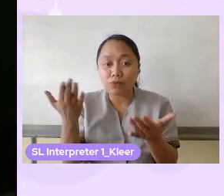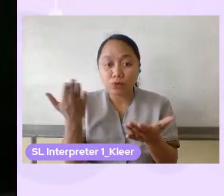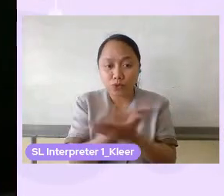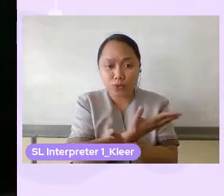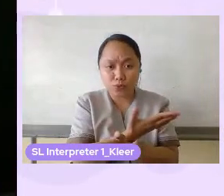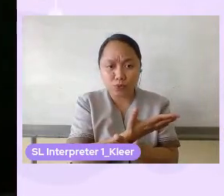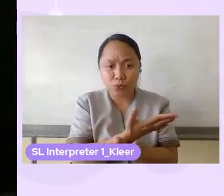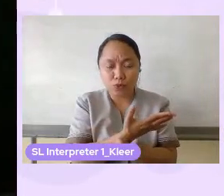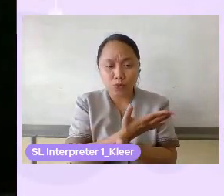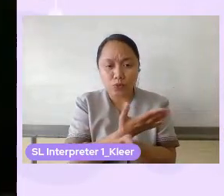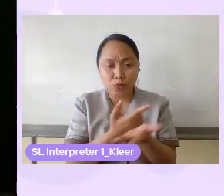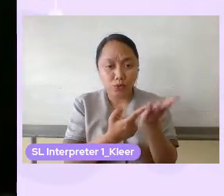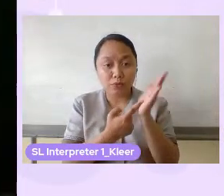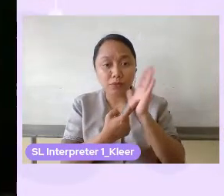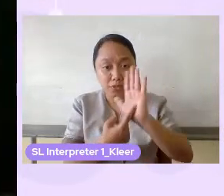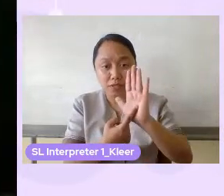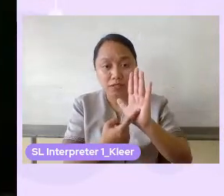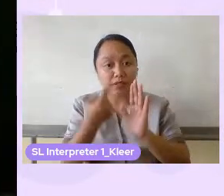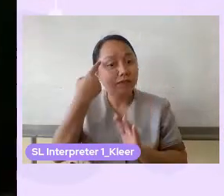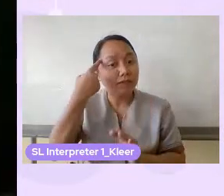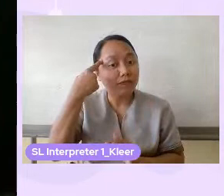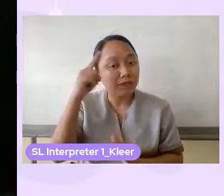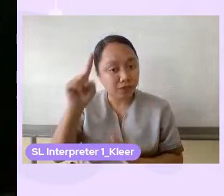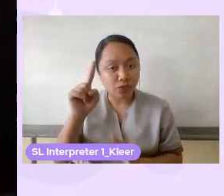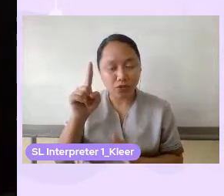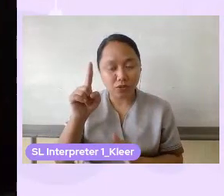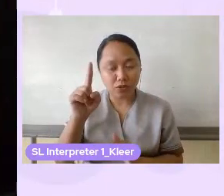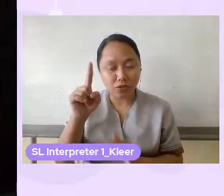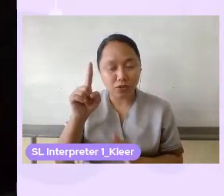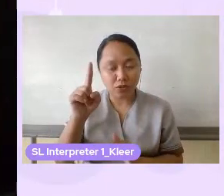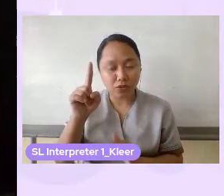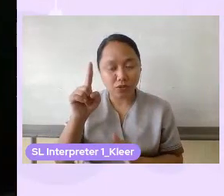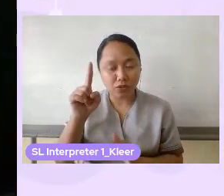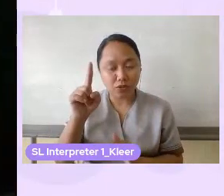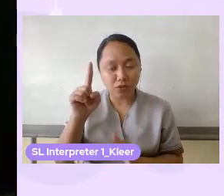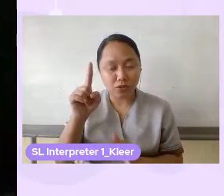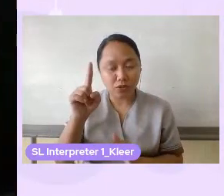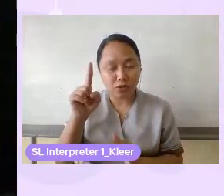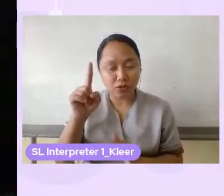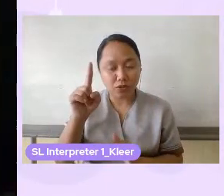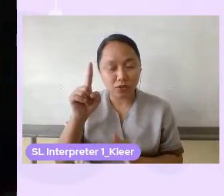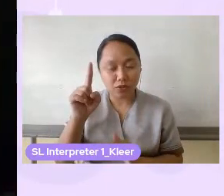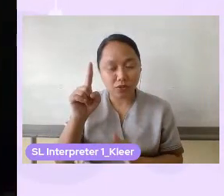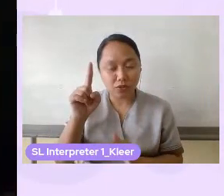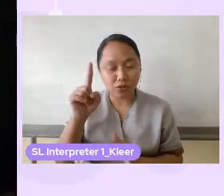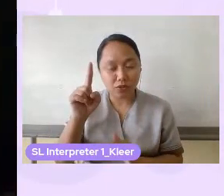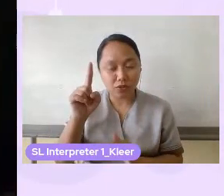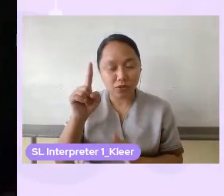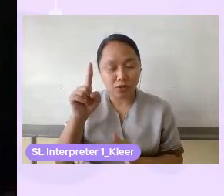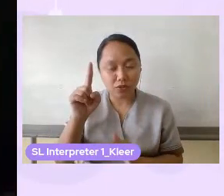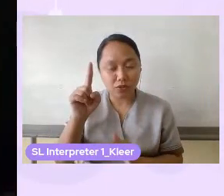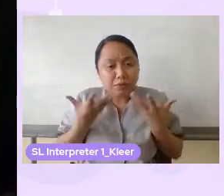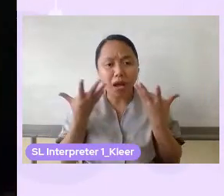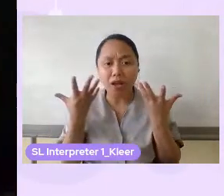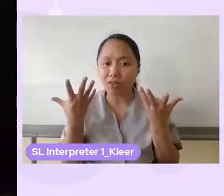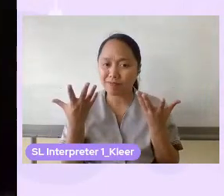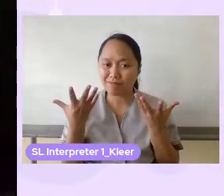representative of the Philippines through the DICT sa ITU ay na-inspire po dahil